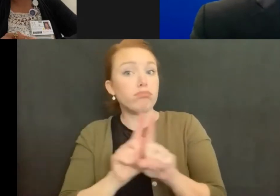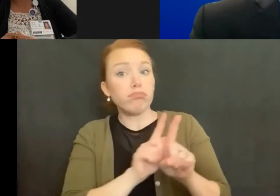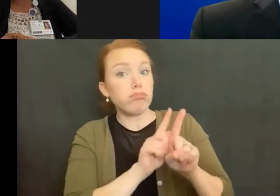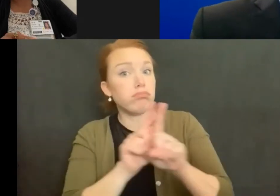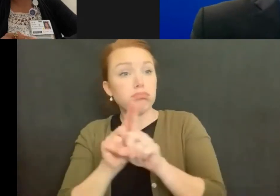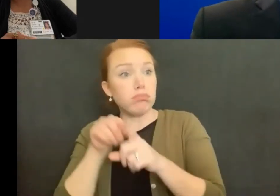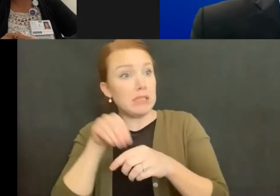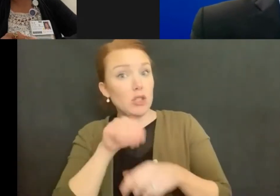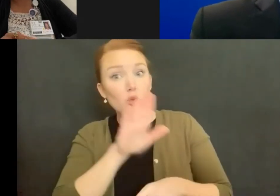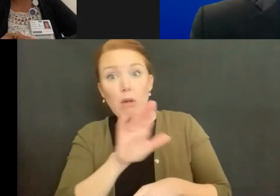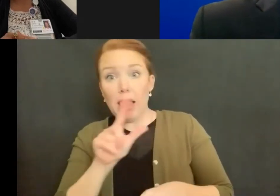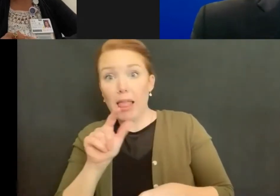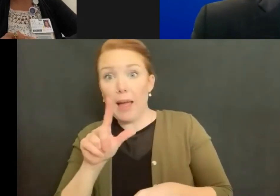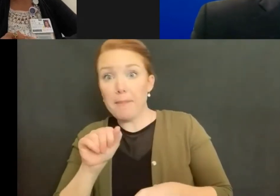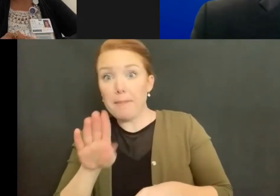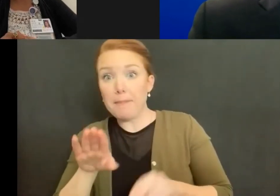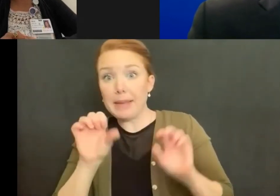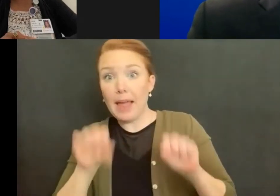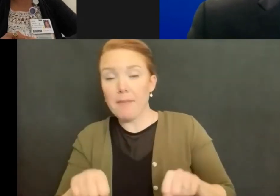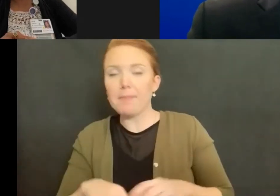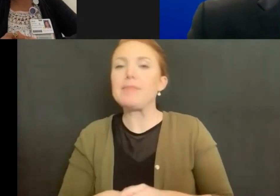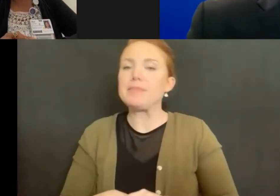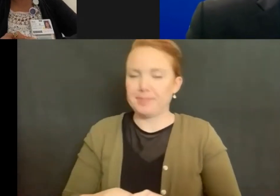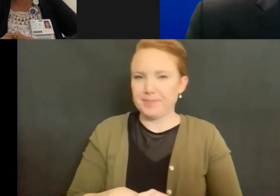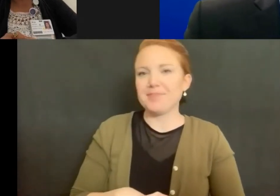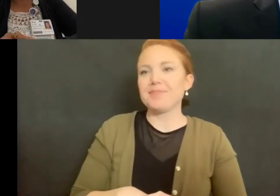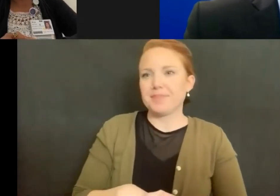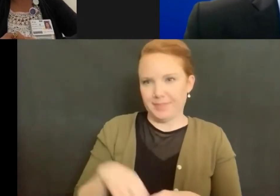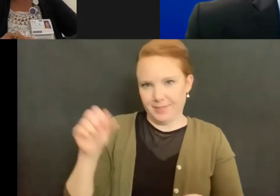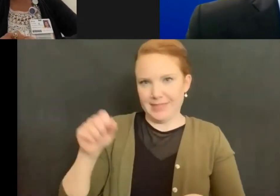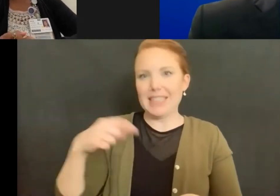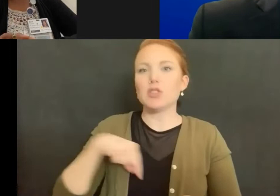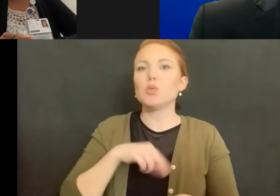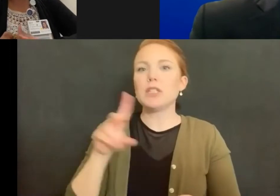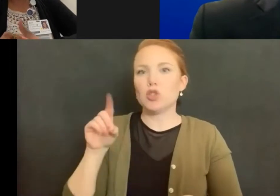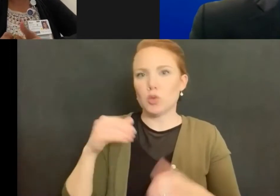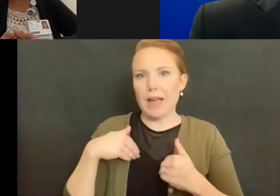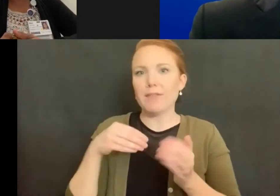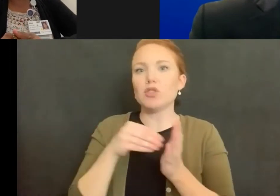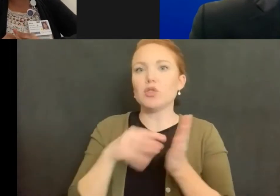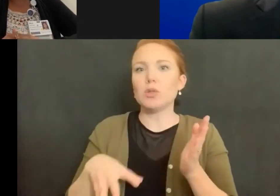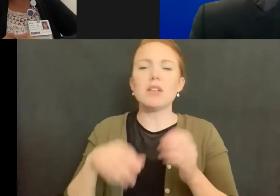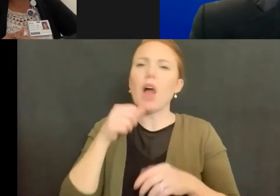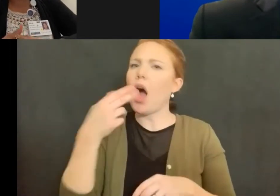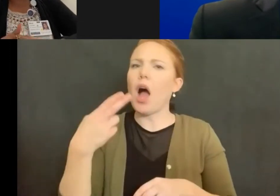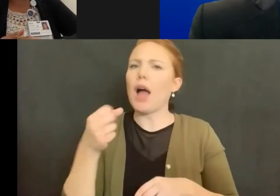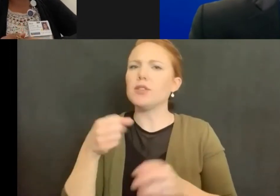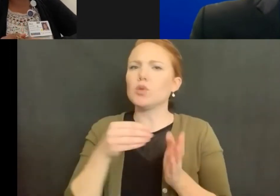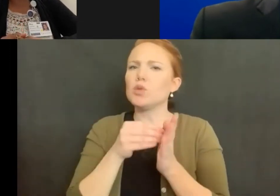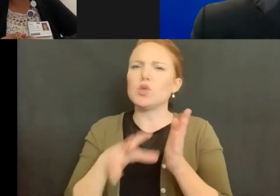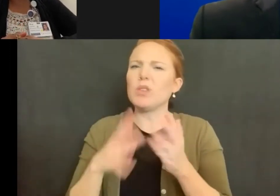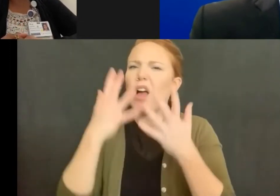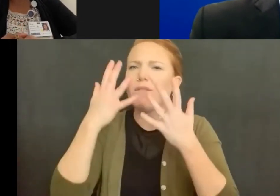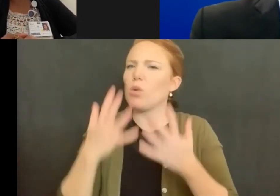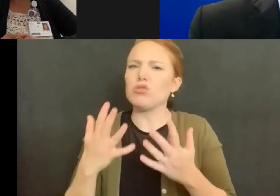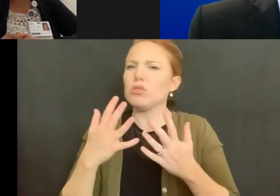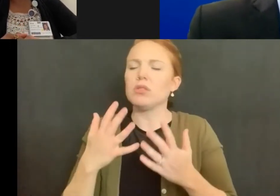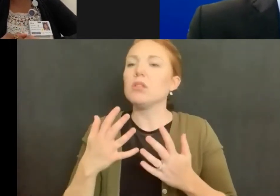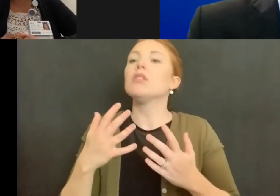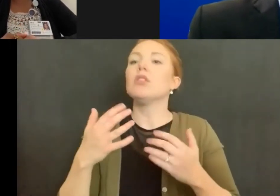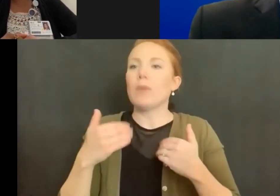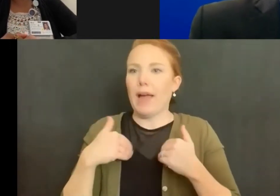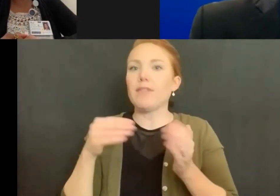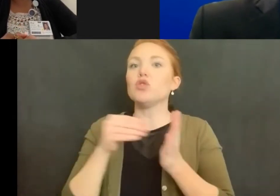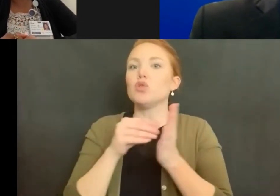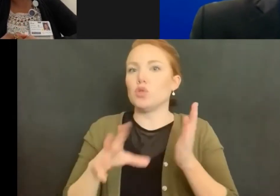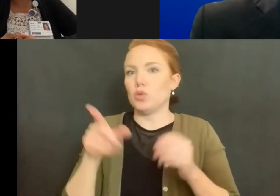your lab? So yes, we do have a student, but not a high school student, unfortunately. We do have a student who